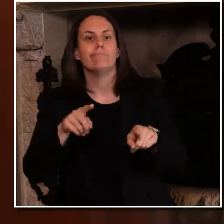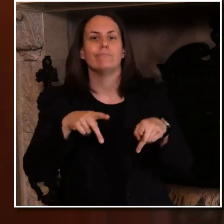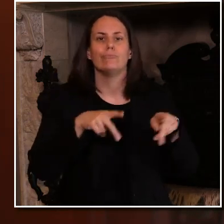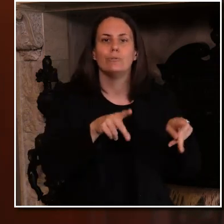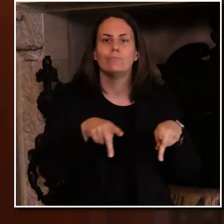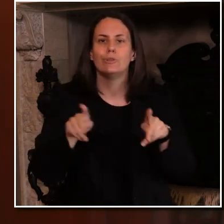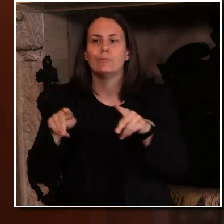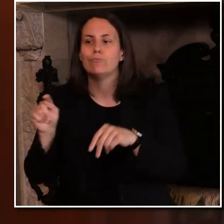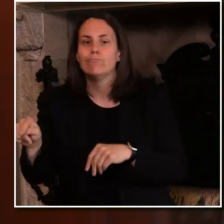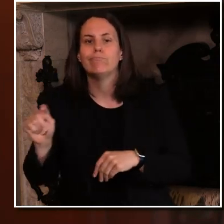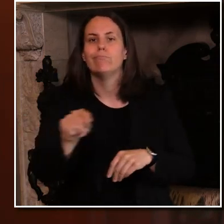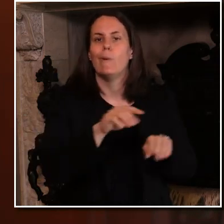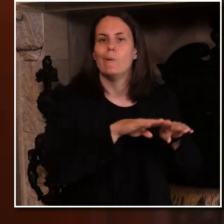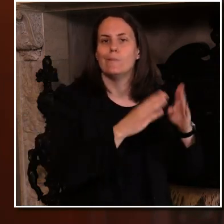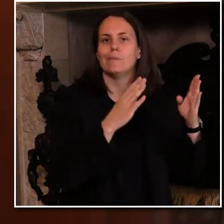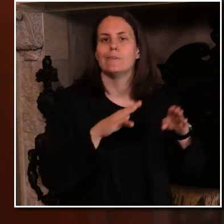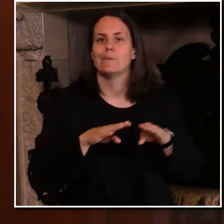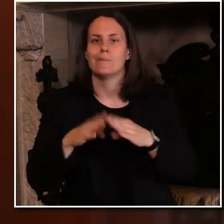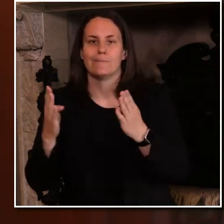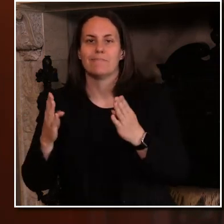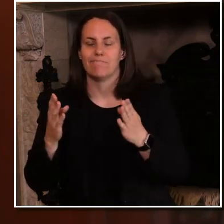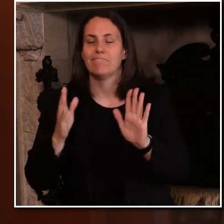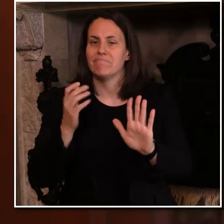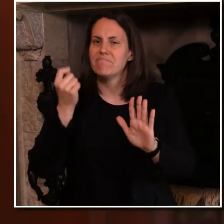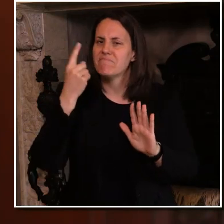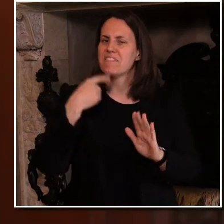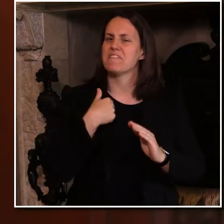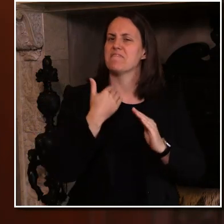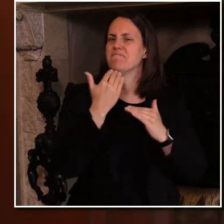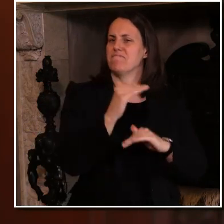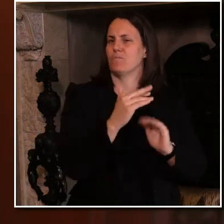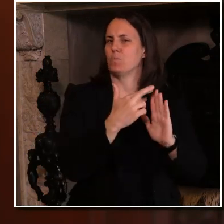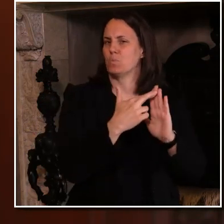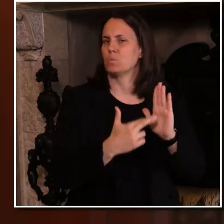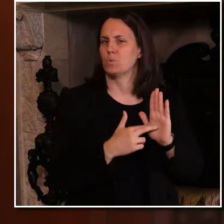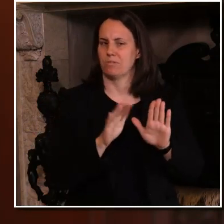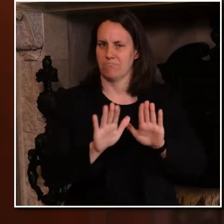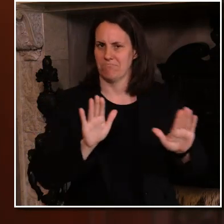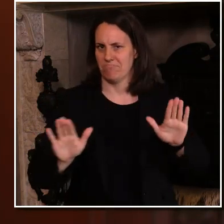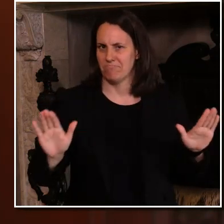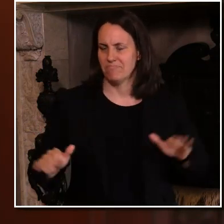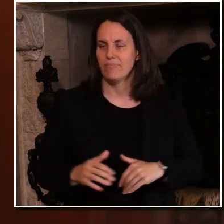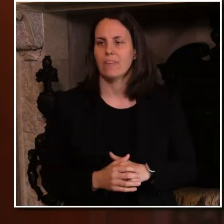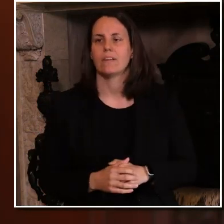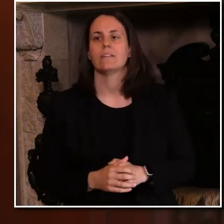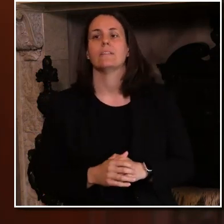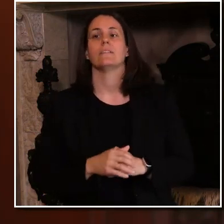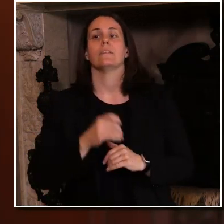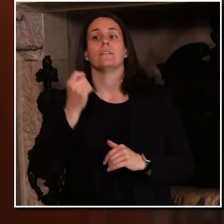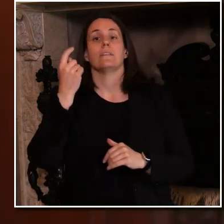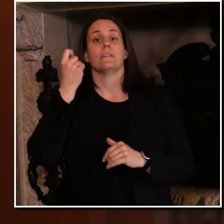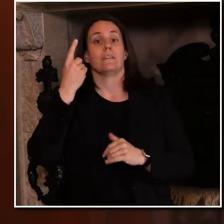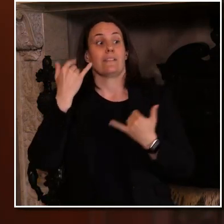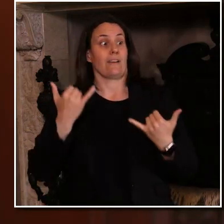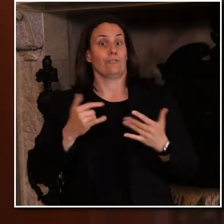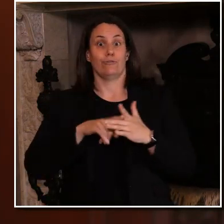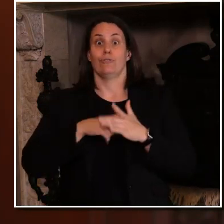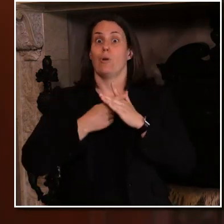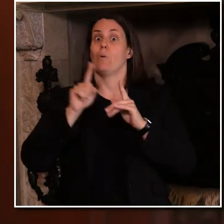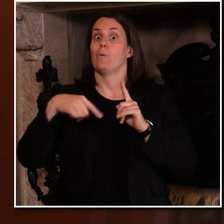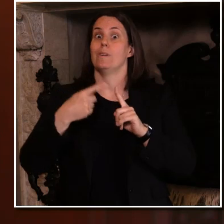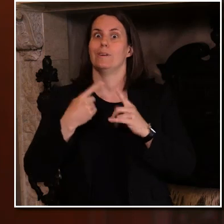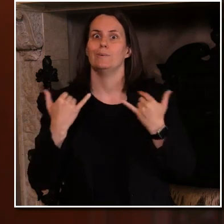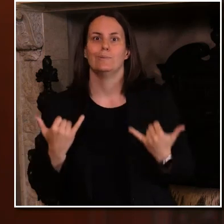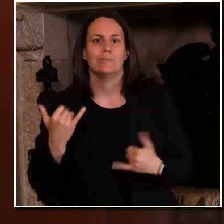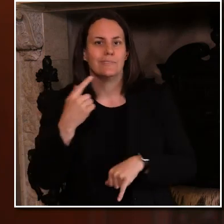businesses to do more than they were able to do before. These changes went into effect today, which is good news for many